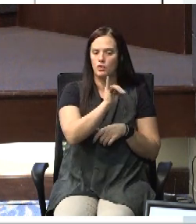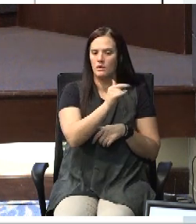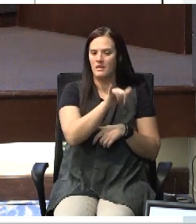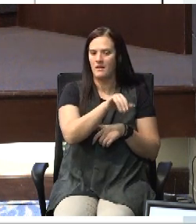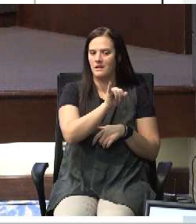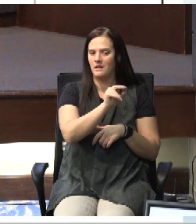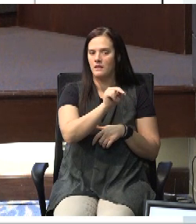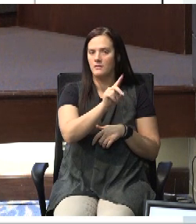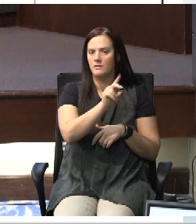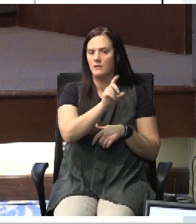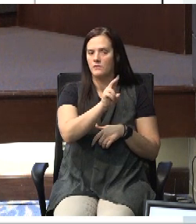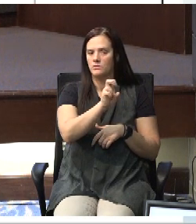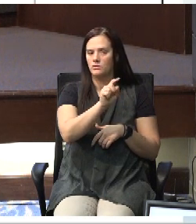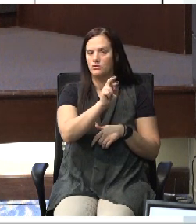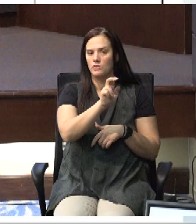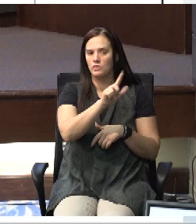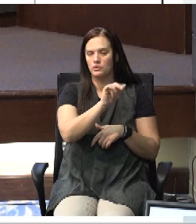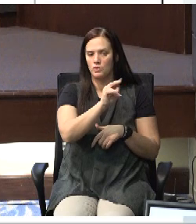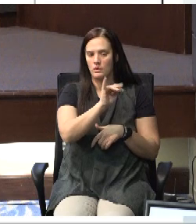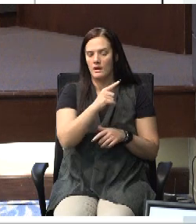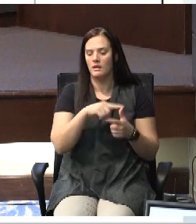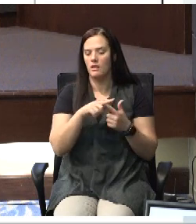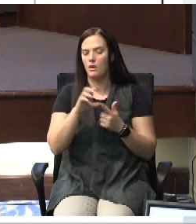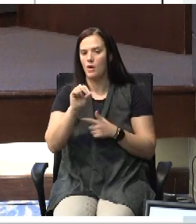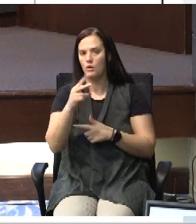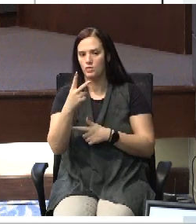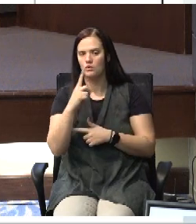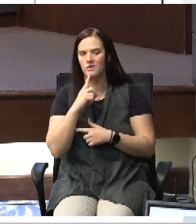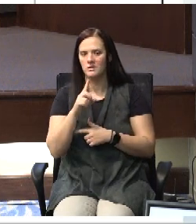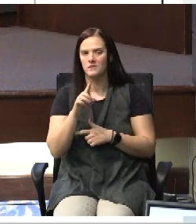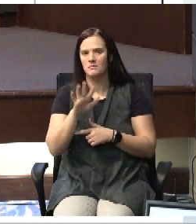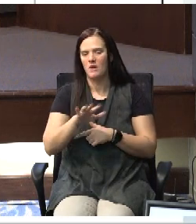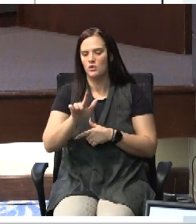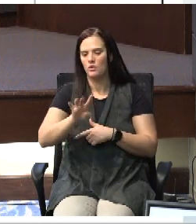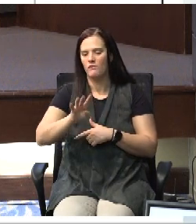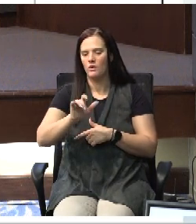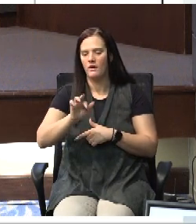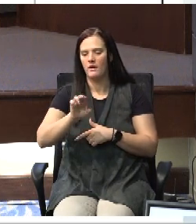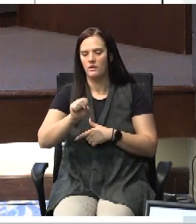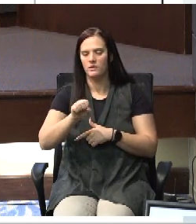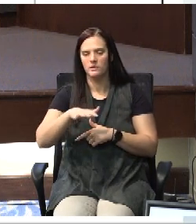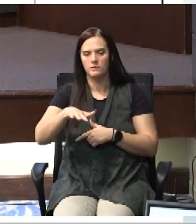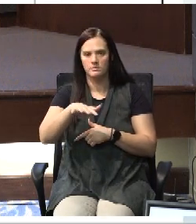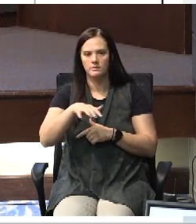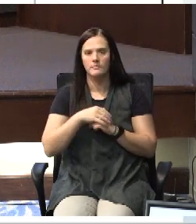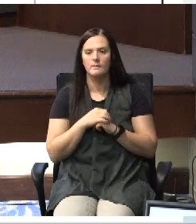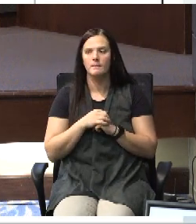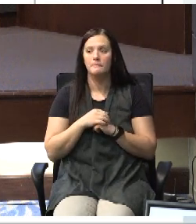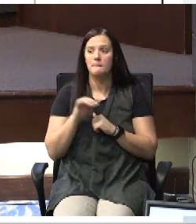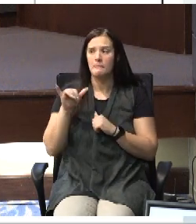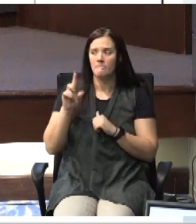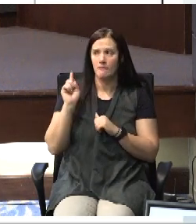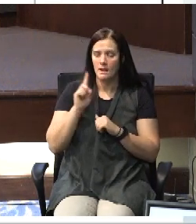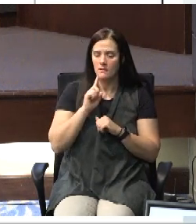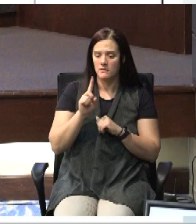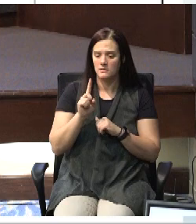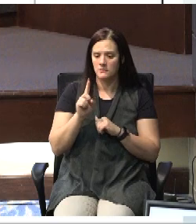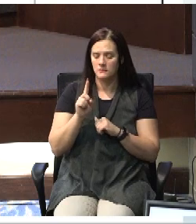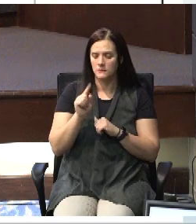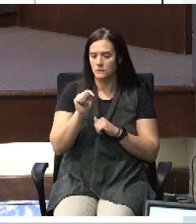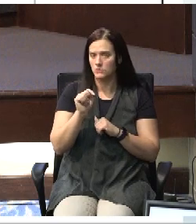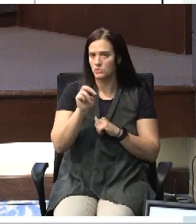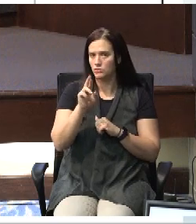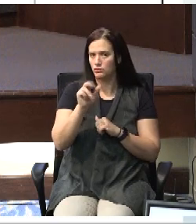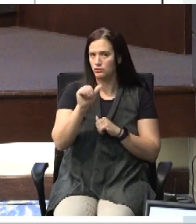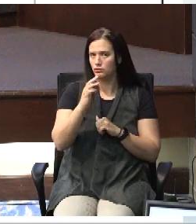zoning, and then the O2 zoning, which is about a 24-acre tract there. And this